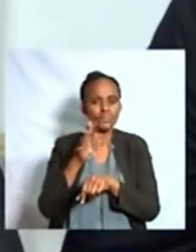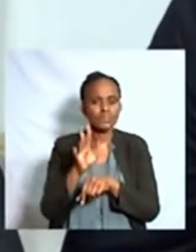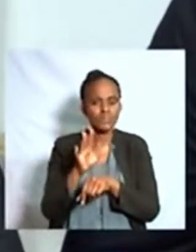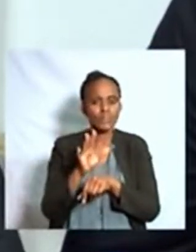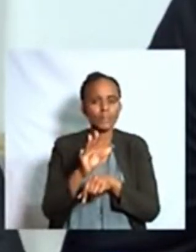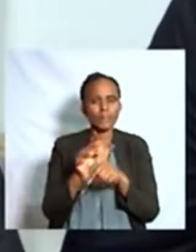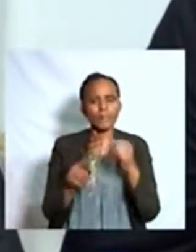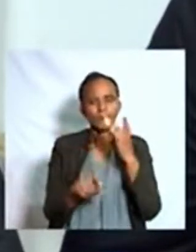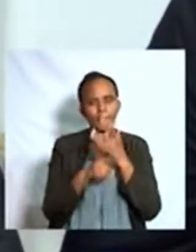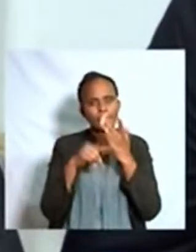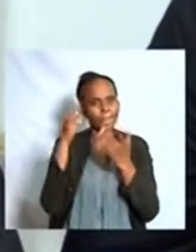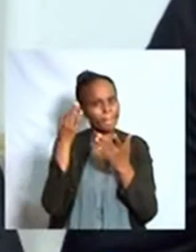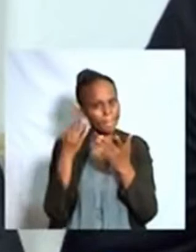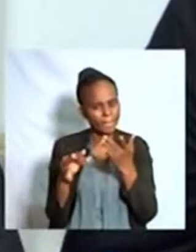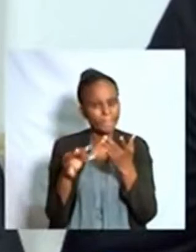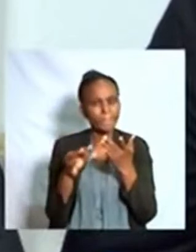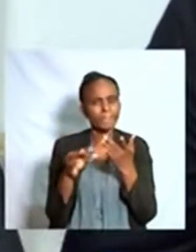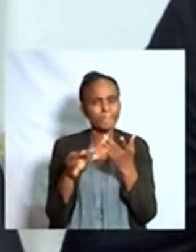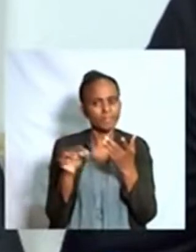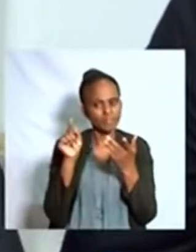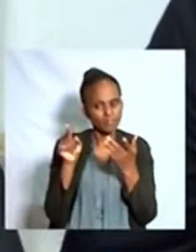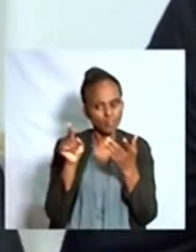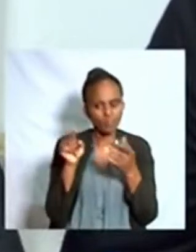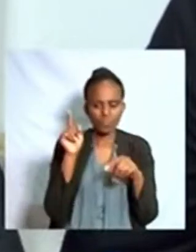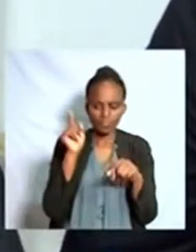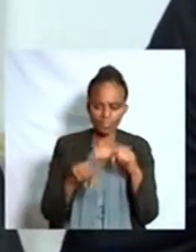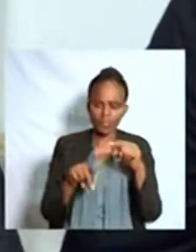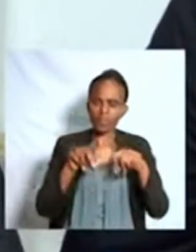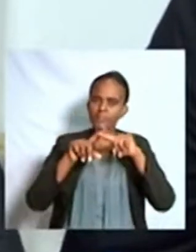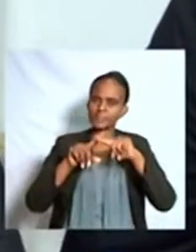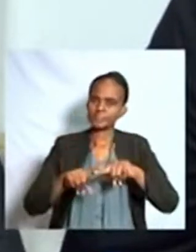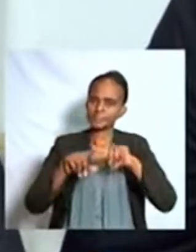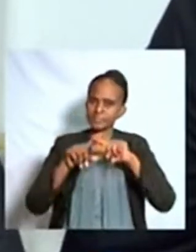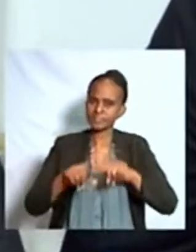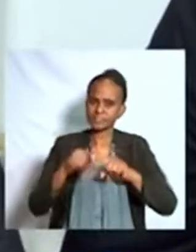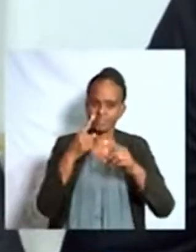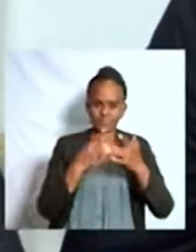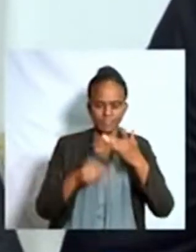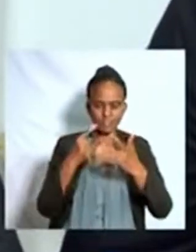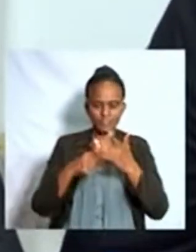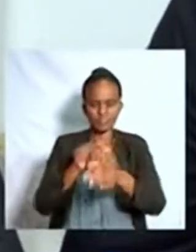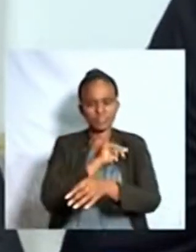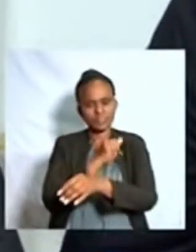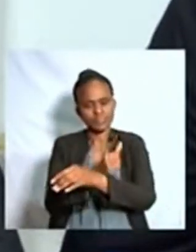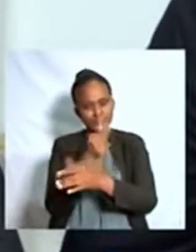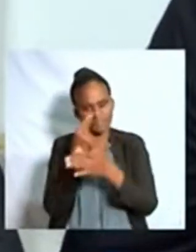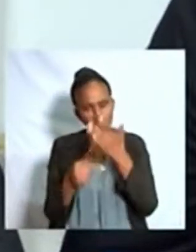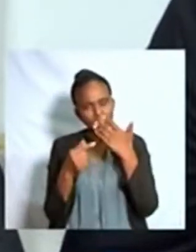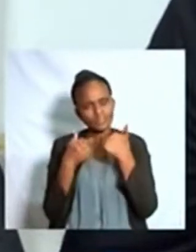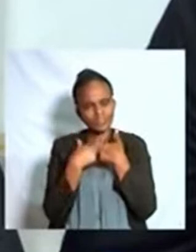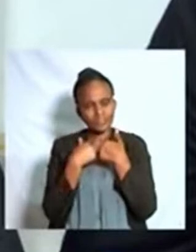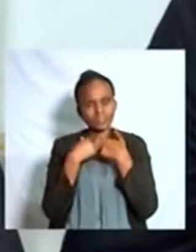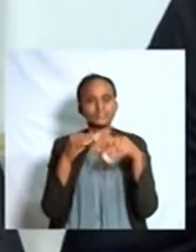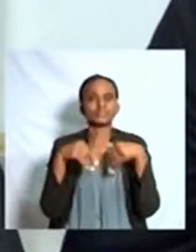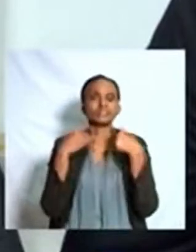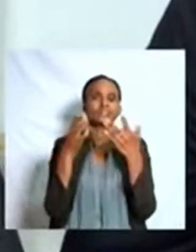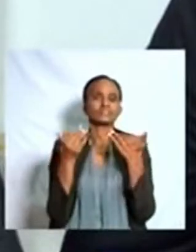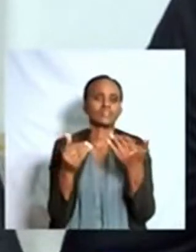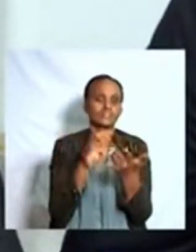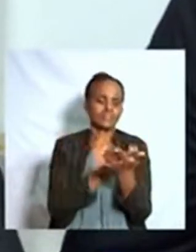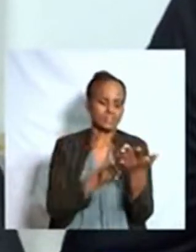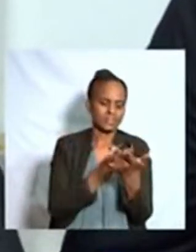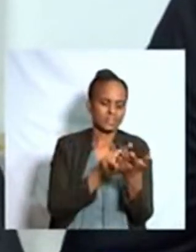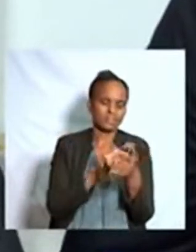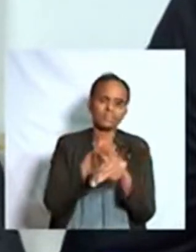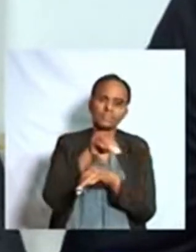the town clerk that they cannot rely on whatever authority that has been given based on the advice